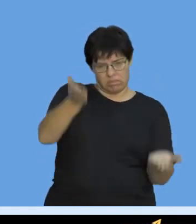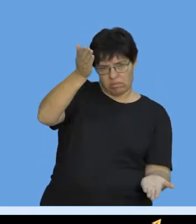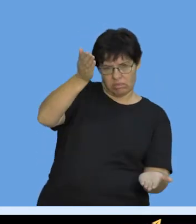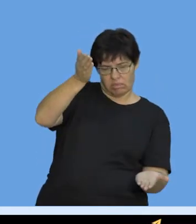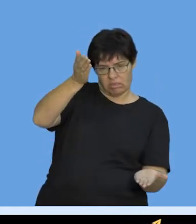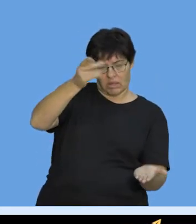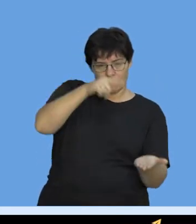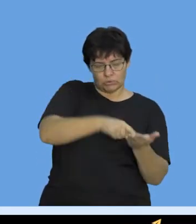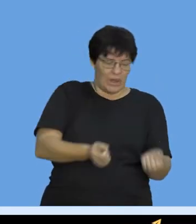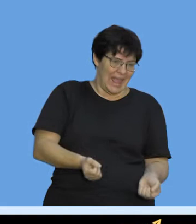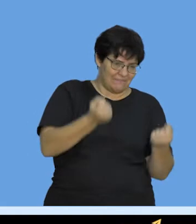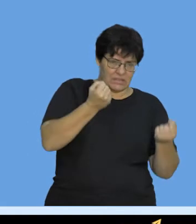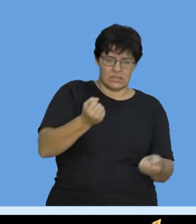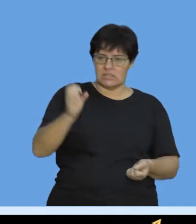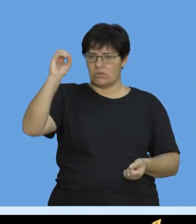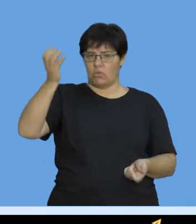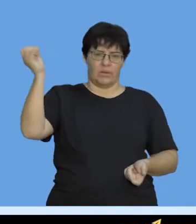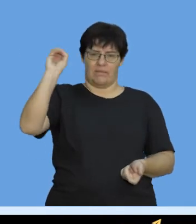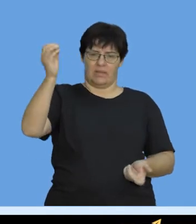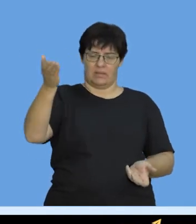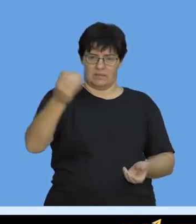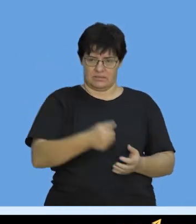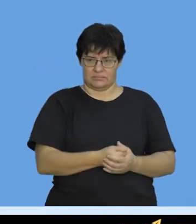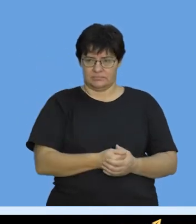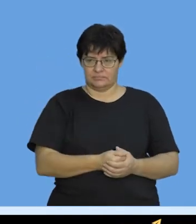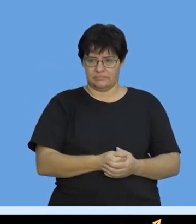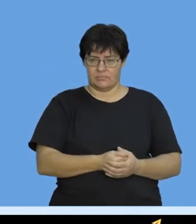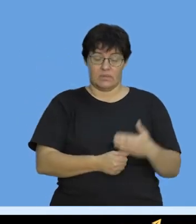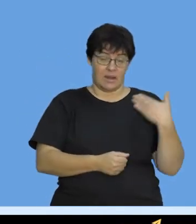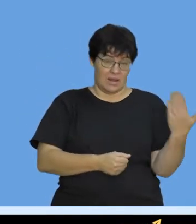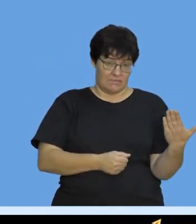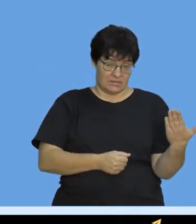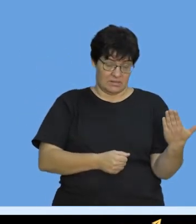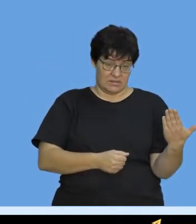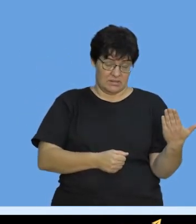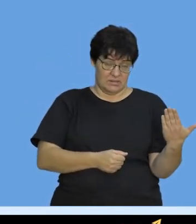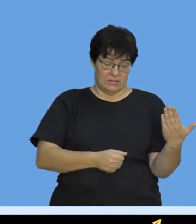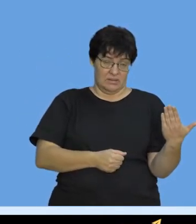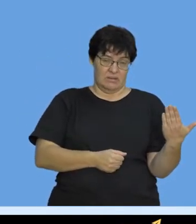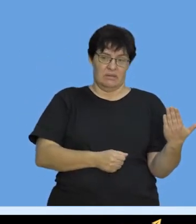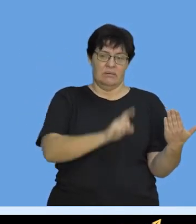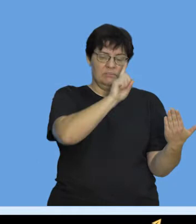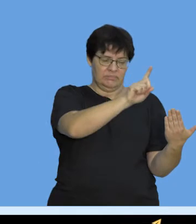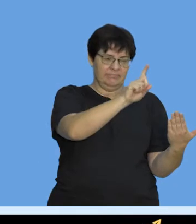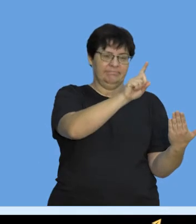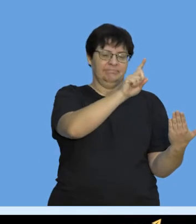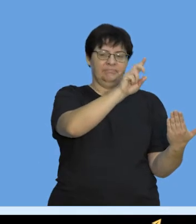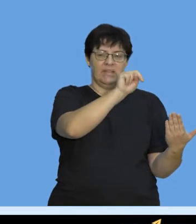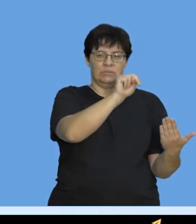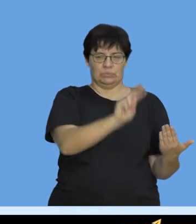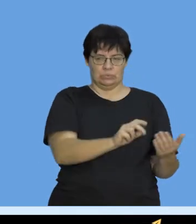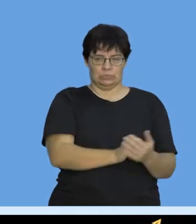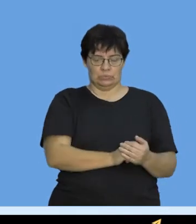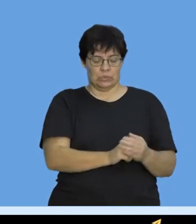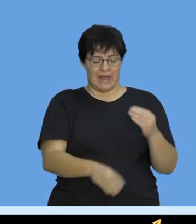which is heavier than 0, okay? So on the left, we've got 1 nitrogen, okay? Let's also add